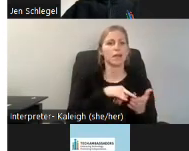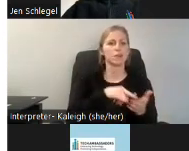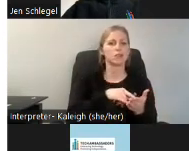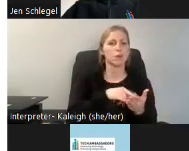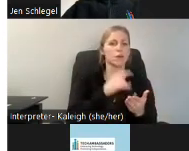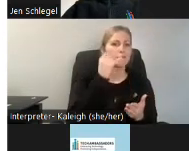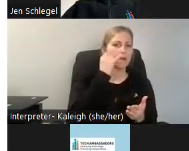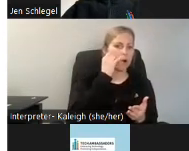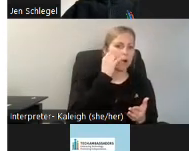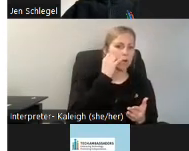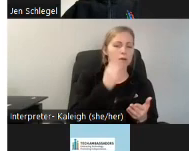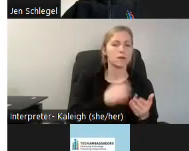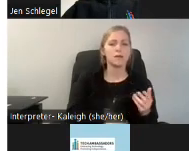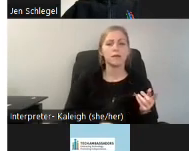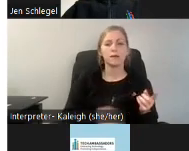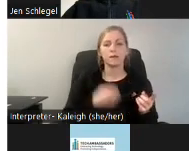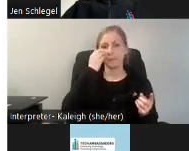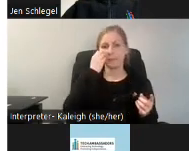in exactly this way.